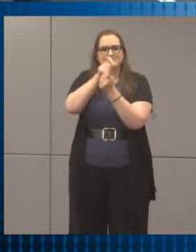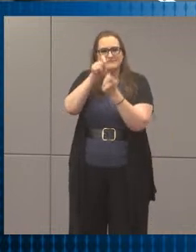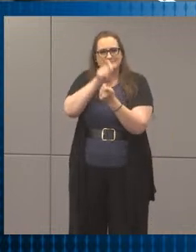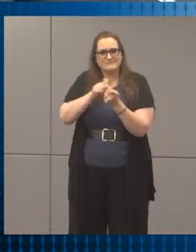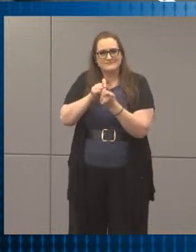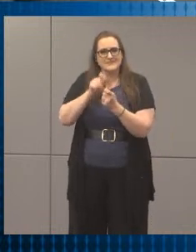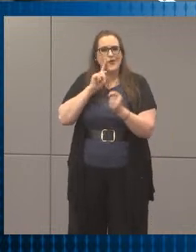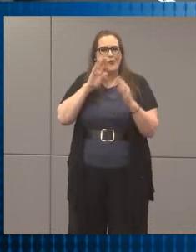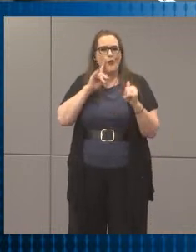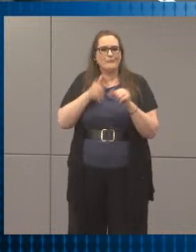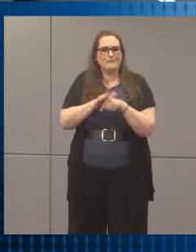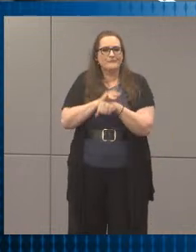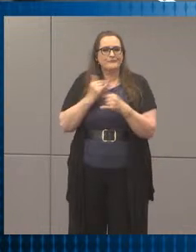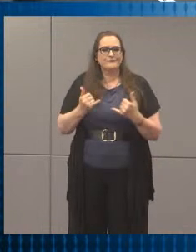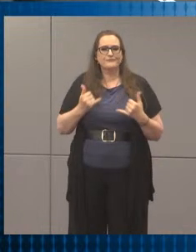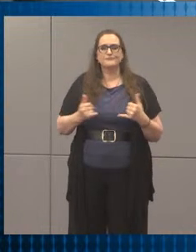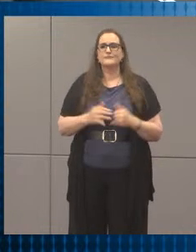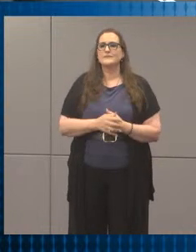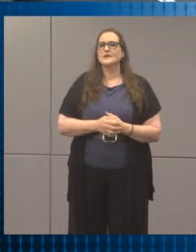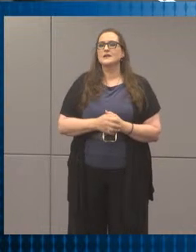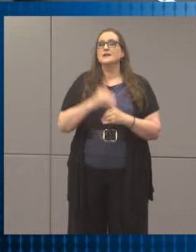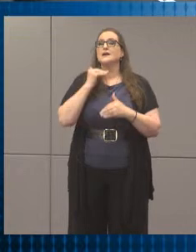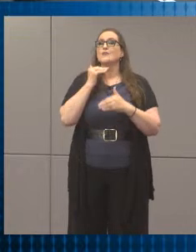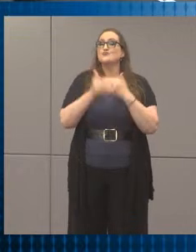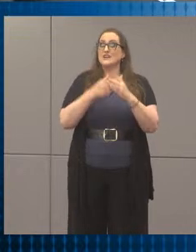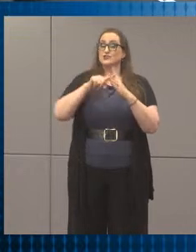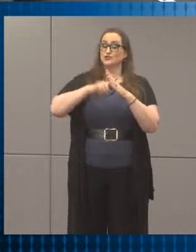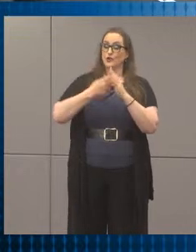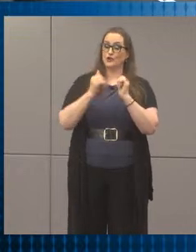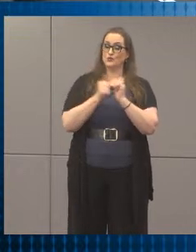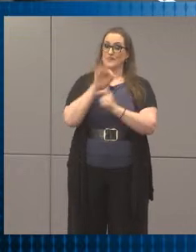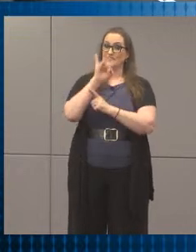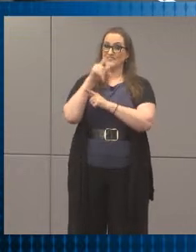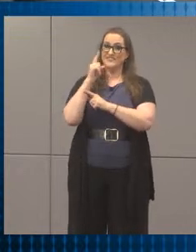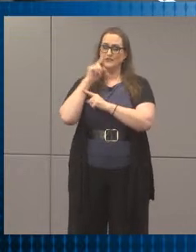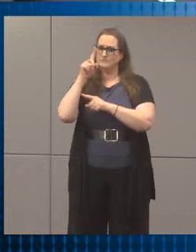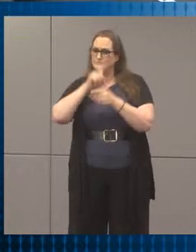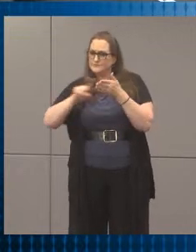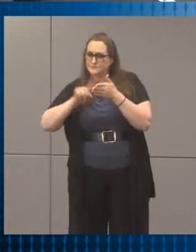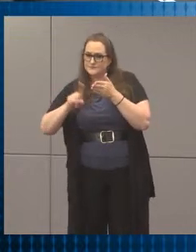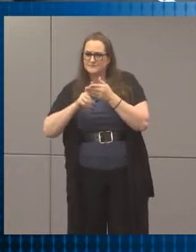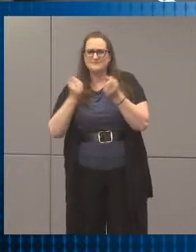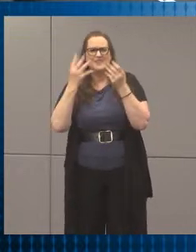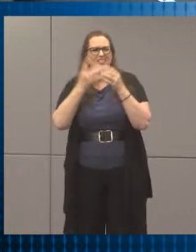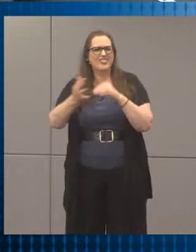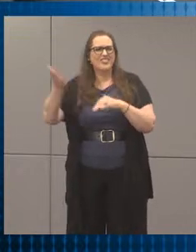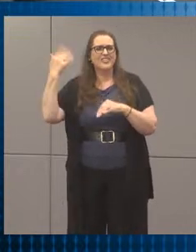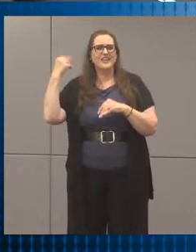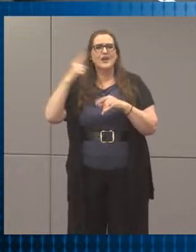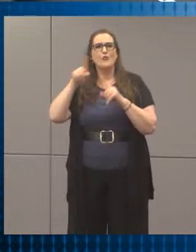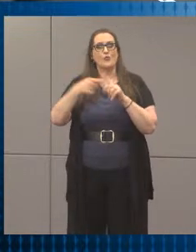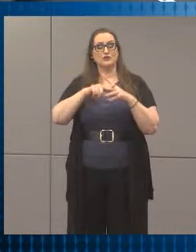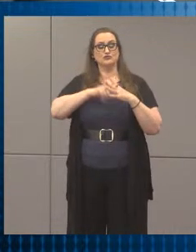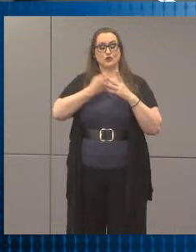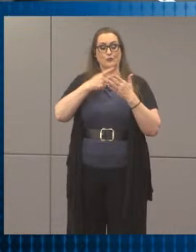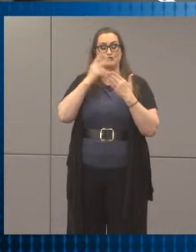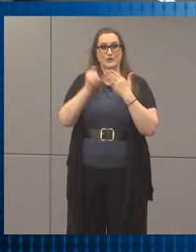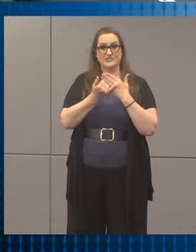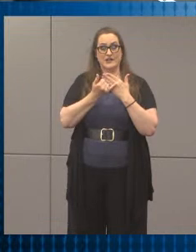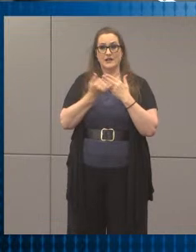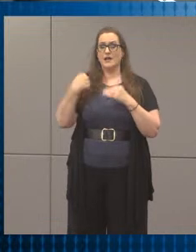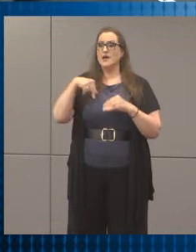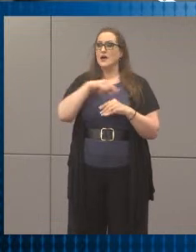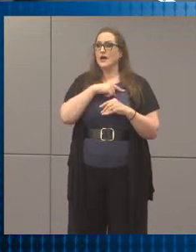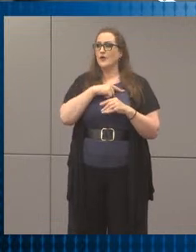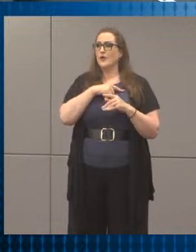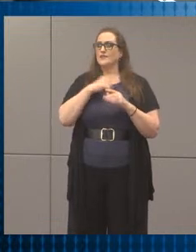can cover some of those right now. Our process starts with field investigations. Many, many months ago, when we started the project,